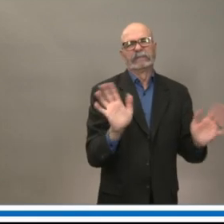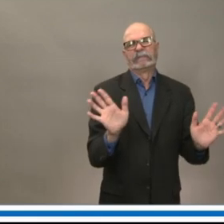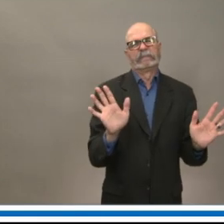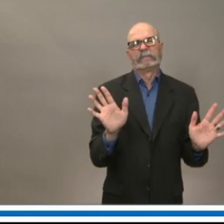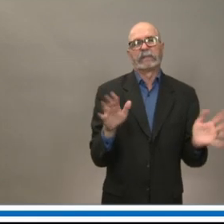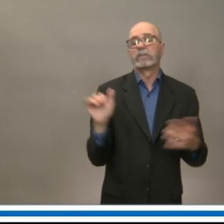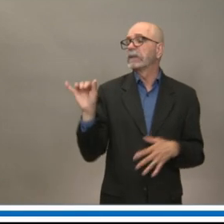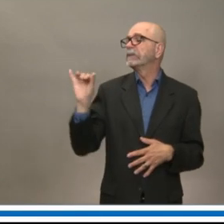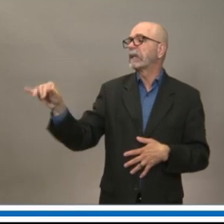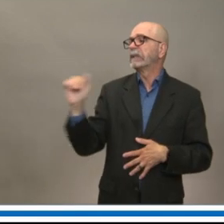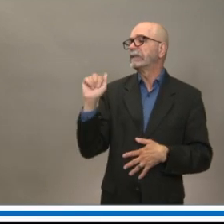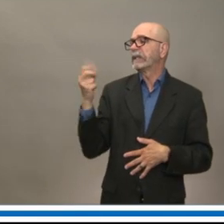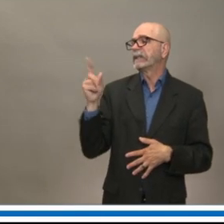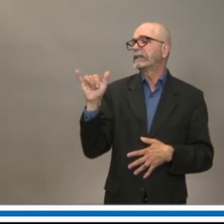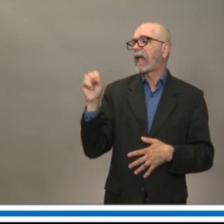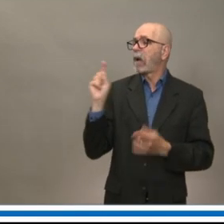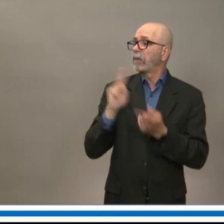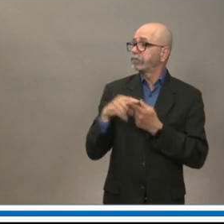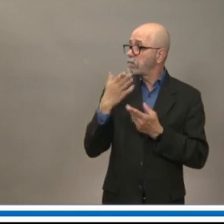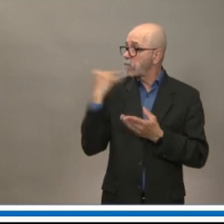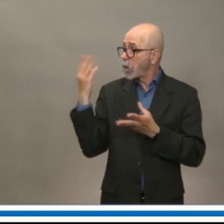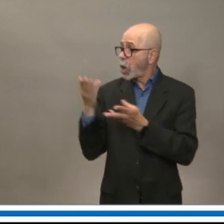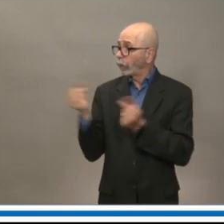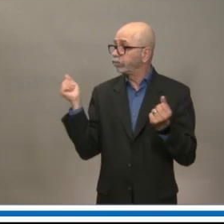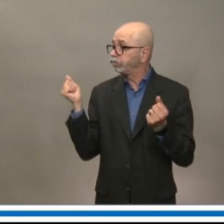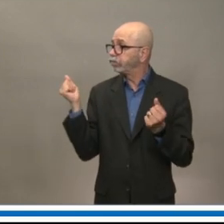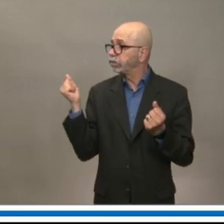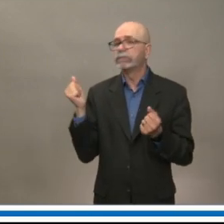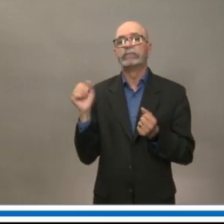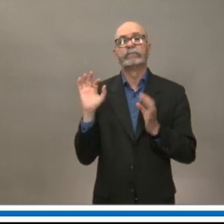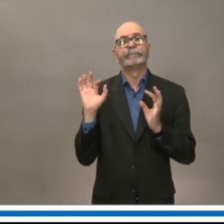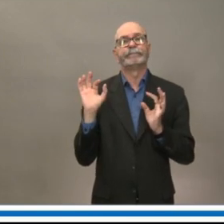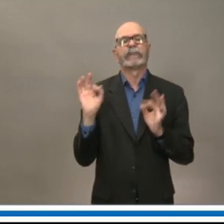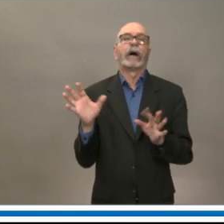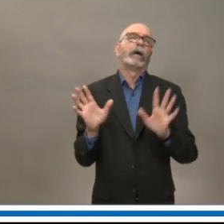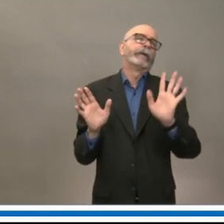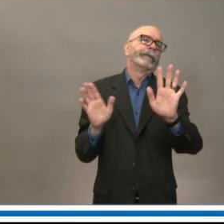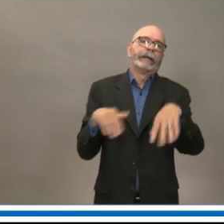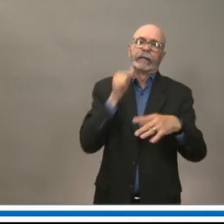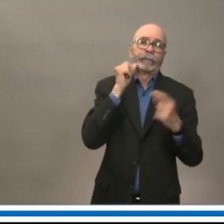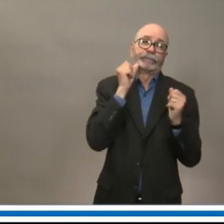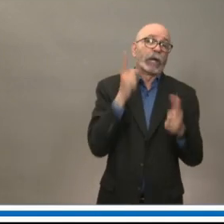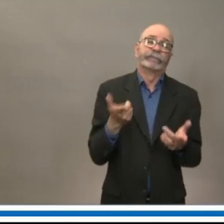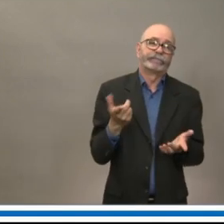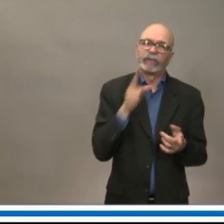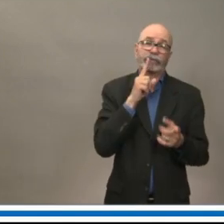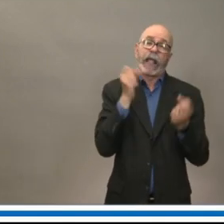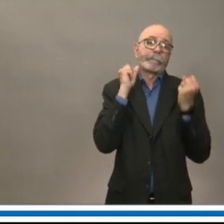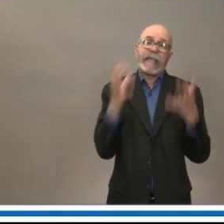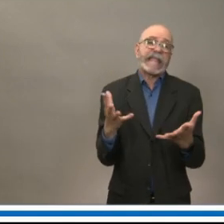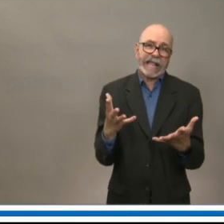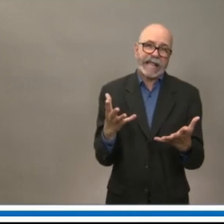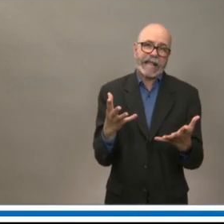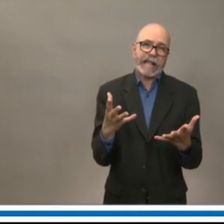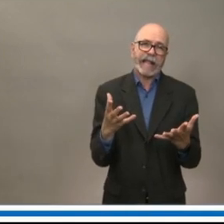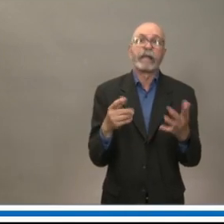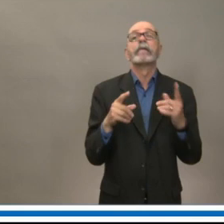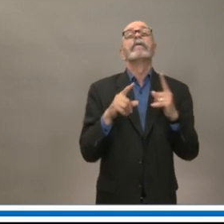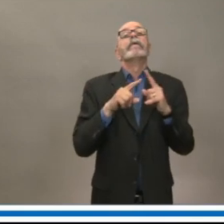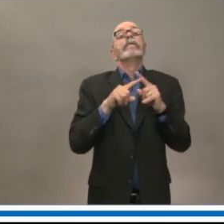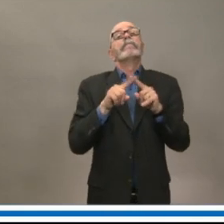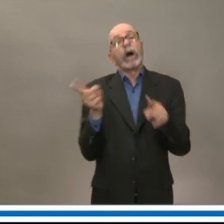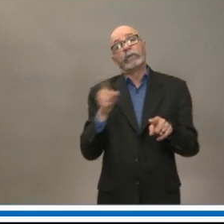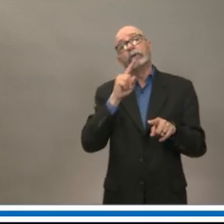So yeah, we are. That doesn't surprise me, and I fully expect to see that happening. But the fact that we're seeing, not